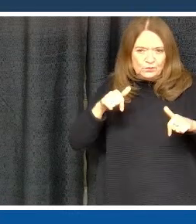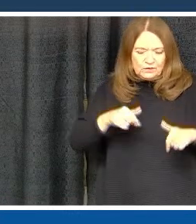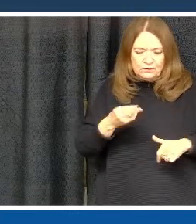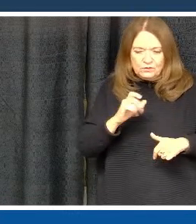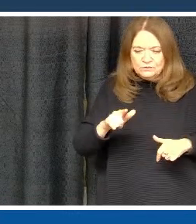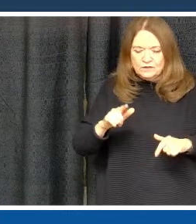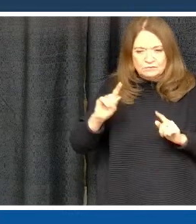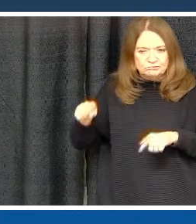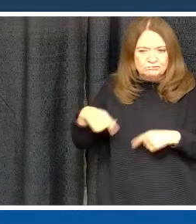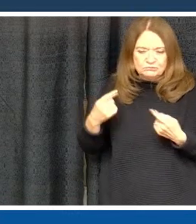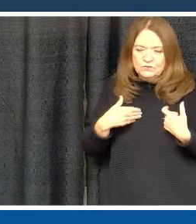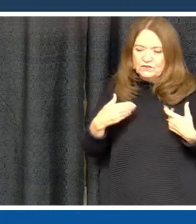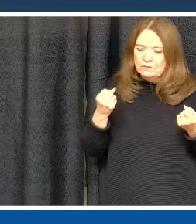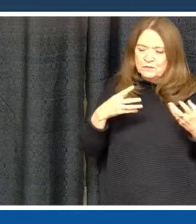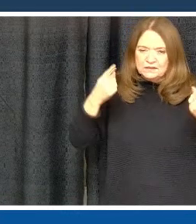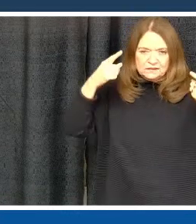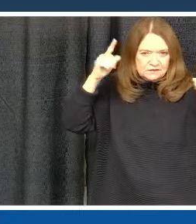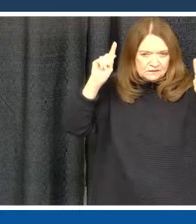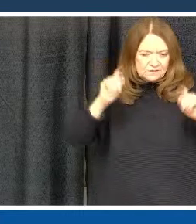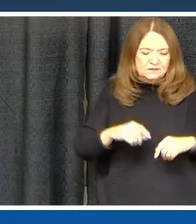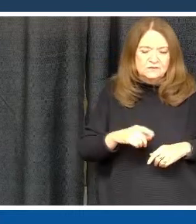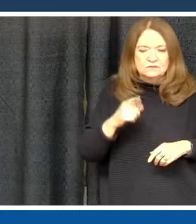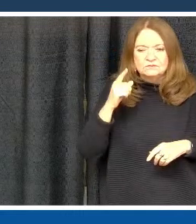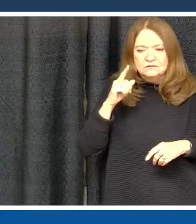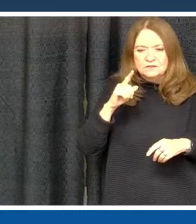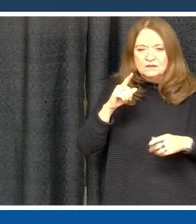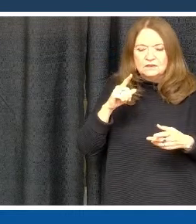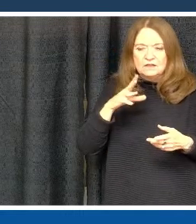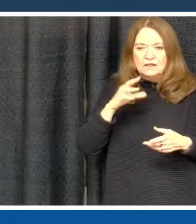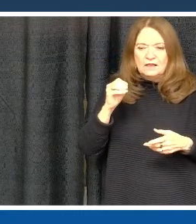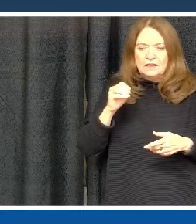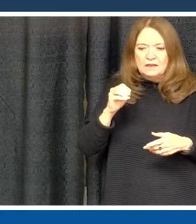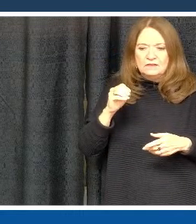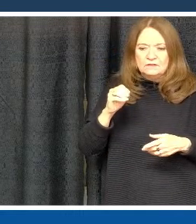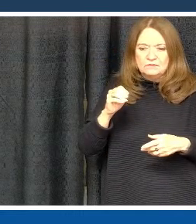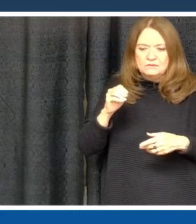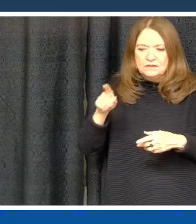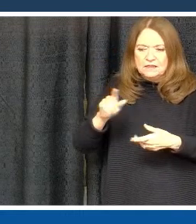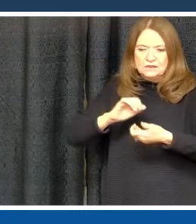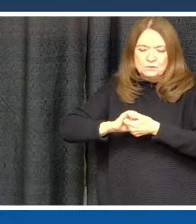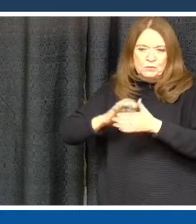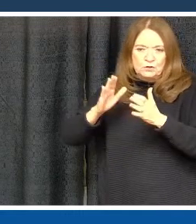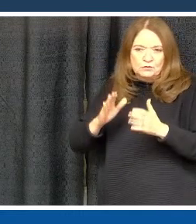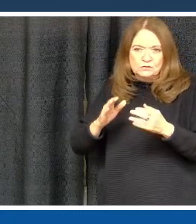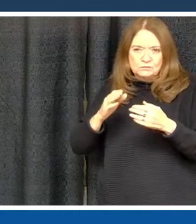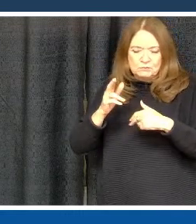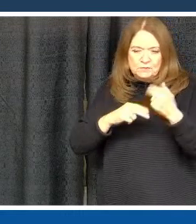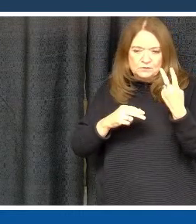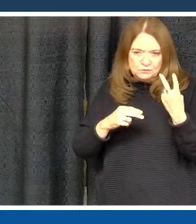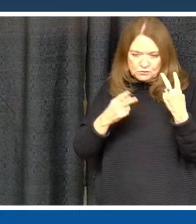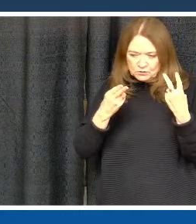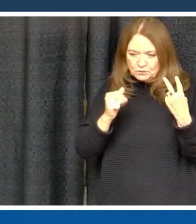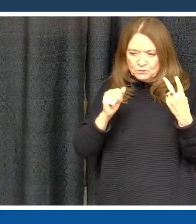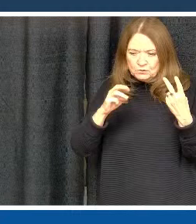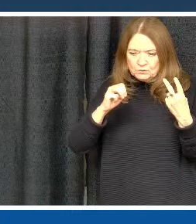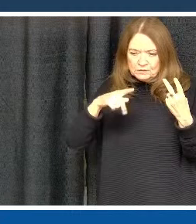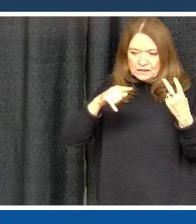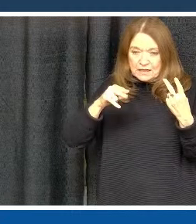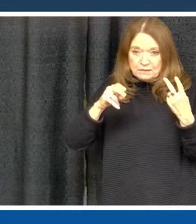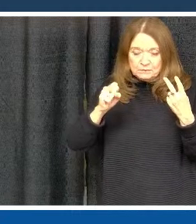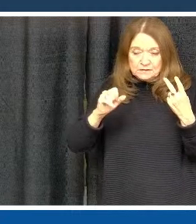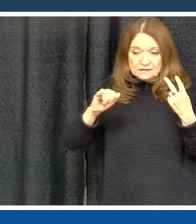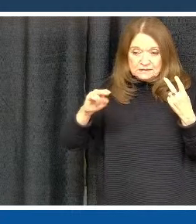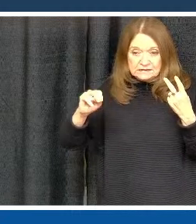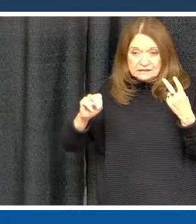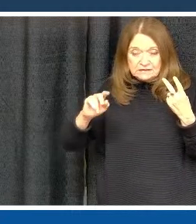We've had many successes in Clarksville. His partners were one of the first 2 Hampton Inns in the nation that were built here. One in Memphis, and